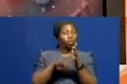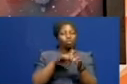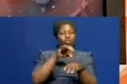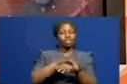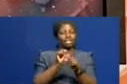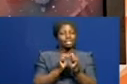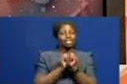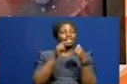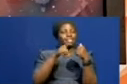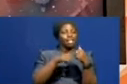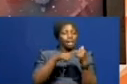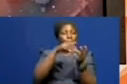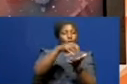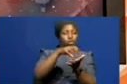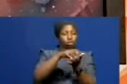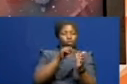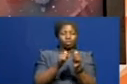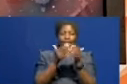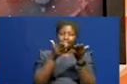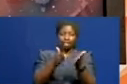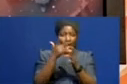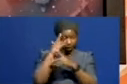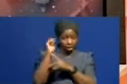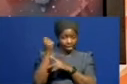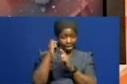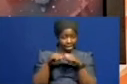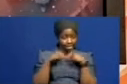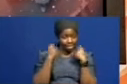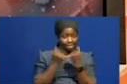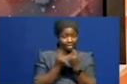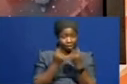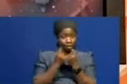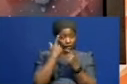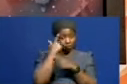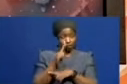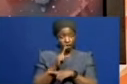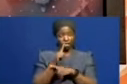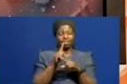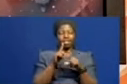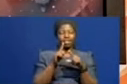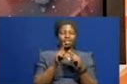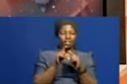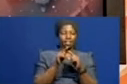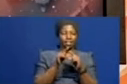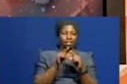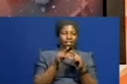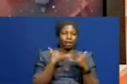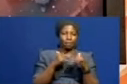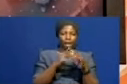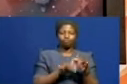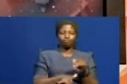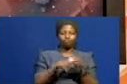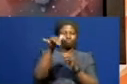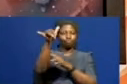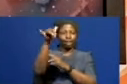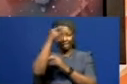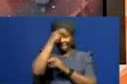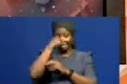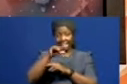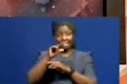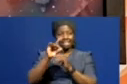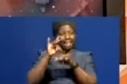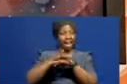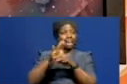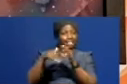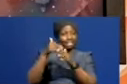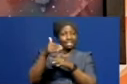in Team Kenya for the games to be held in Turkey early next year. Our reporter Nora Mwangi caught up with the players